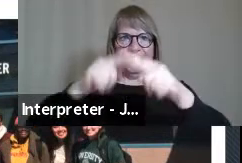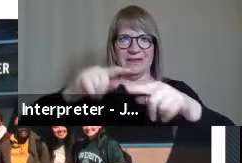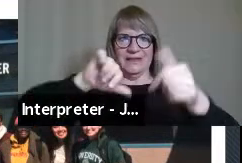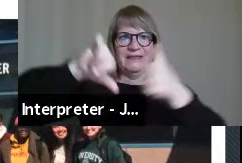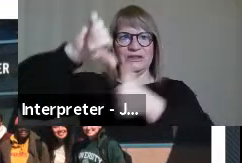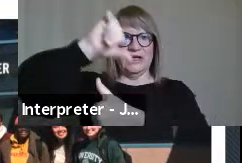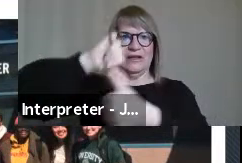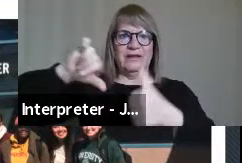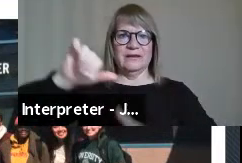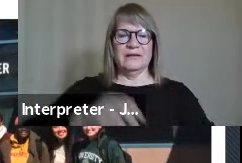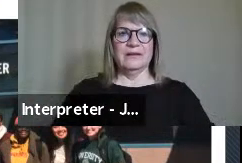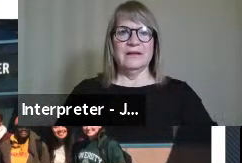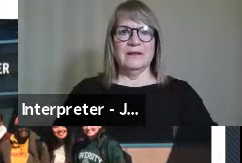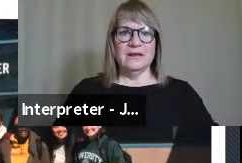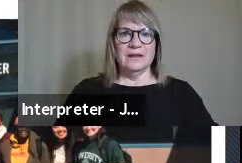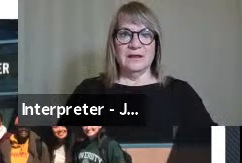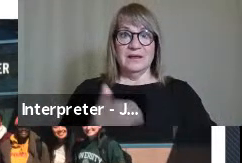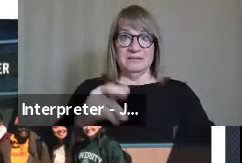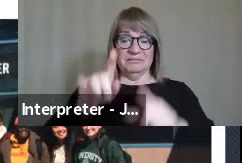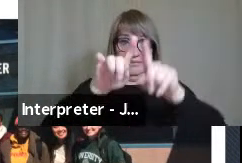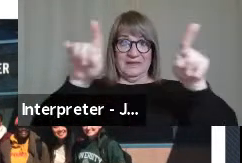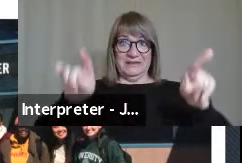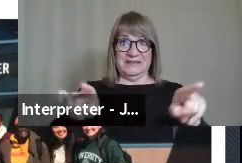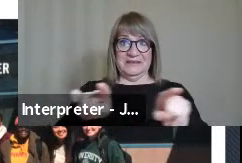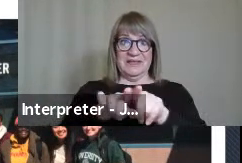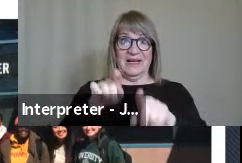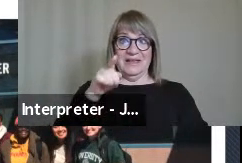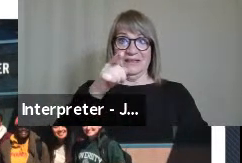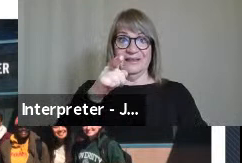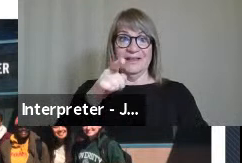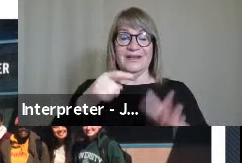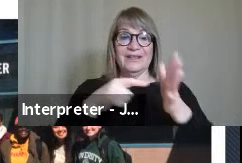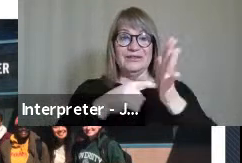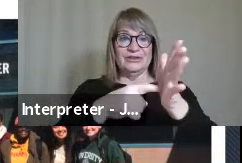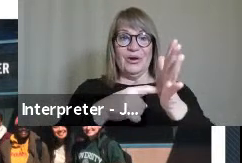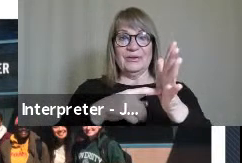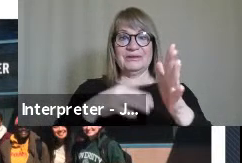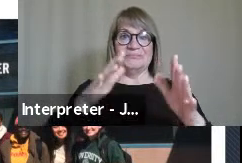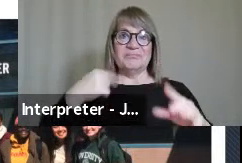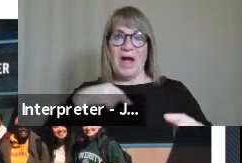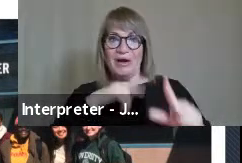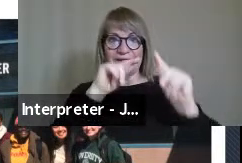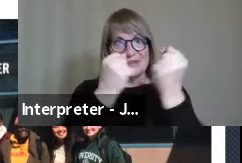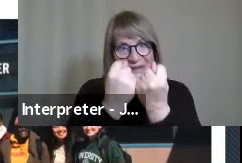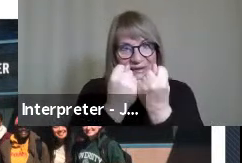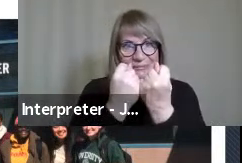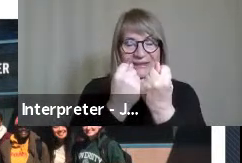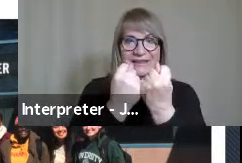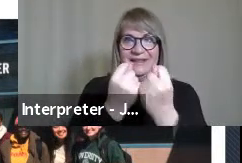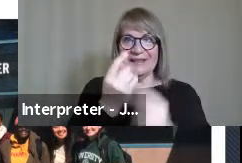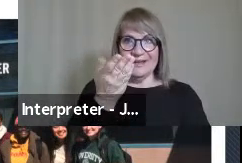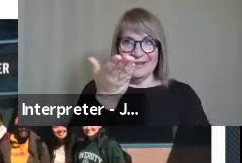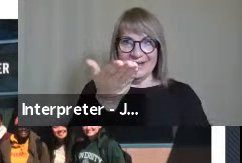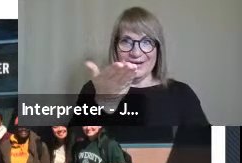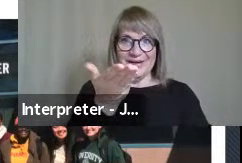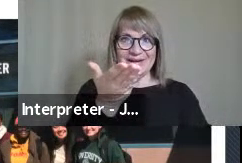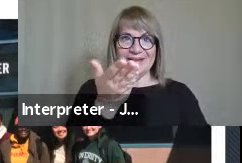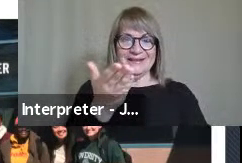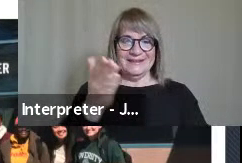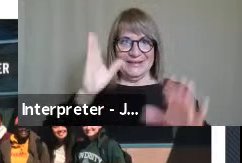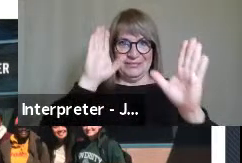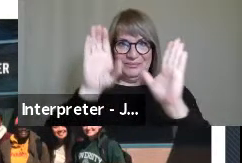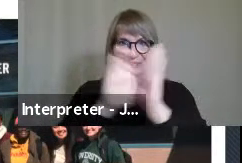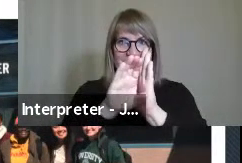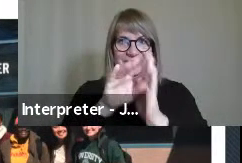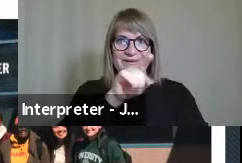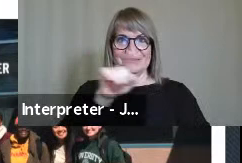slide we have a cause of this team-based research in action um and so you'll see